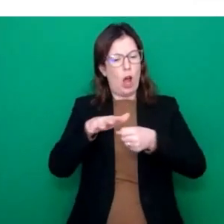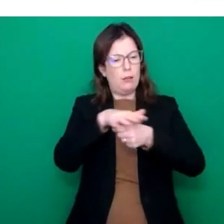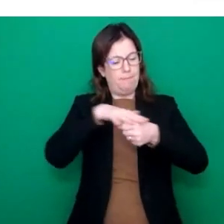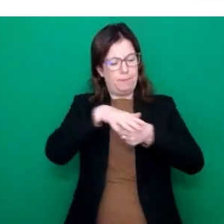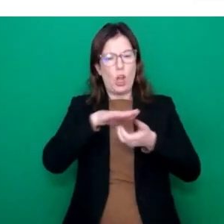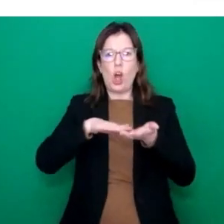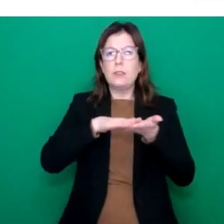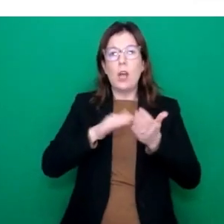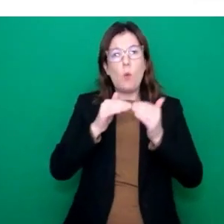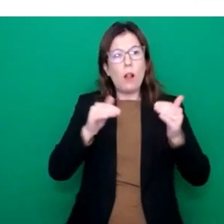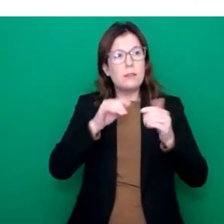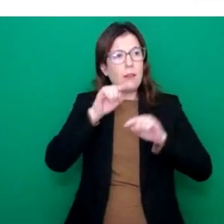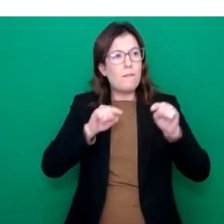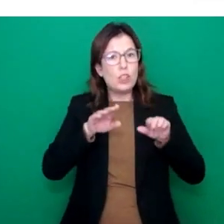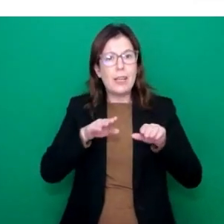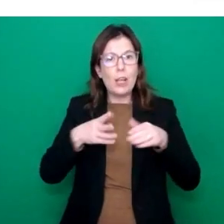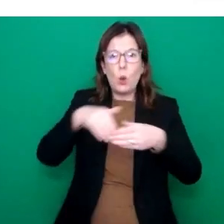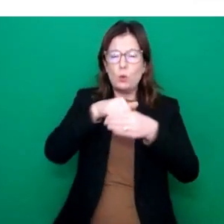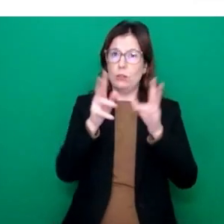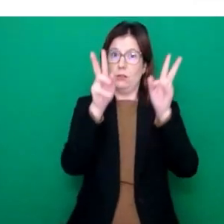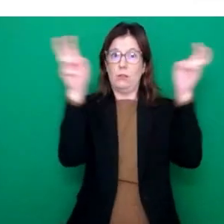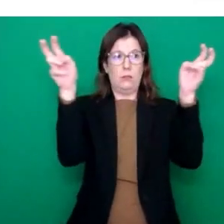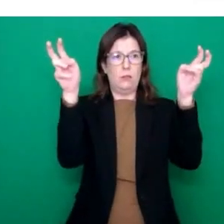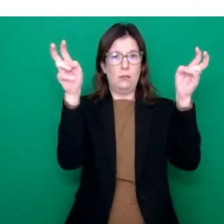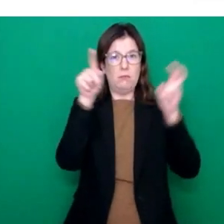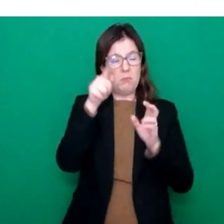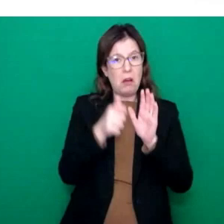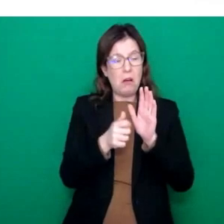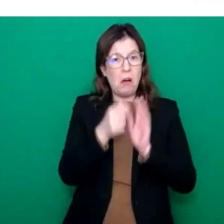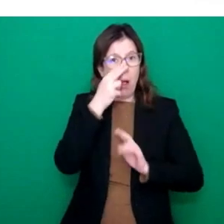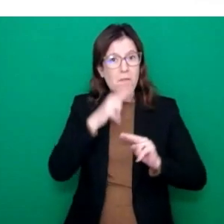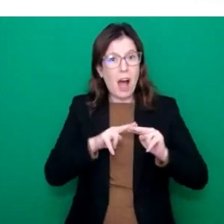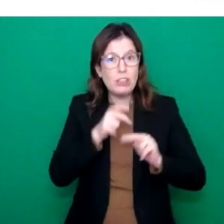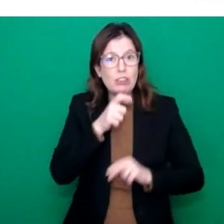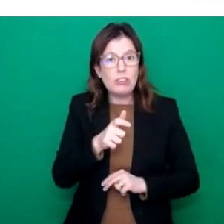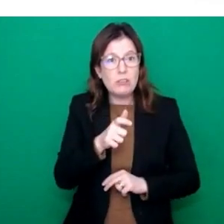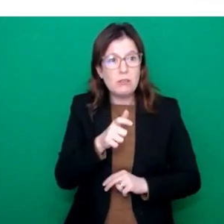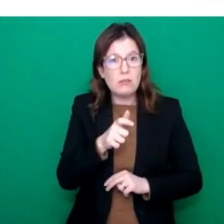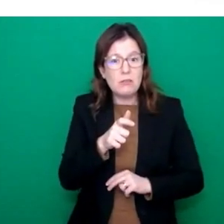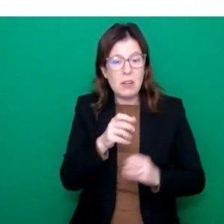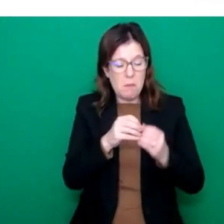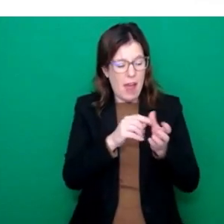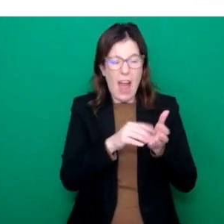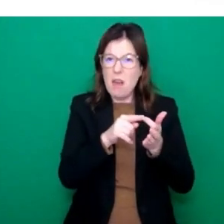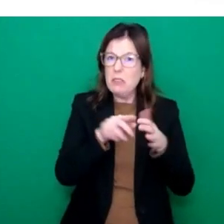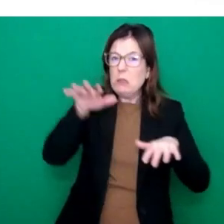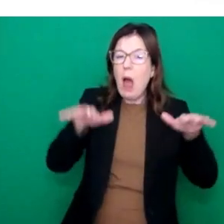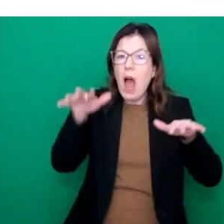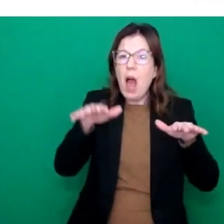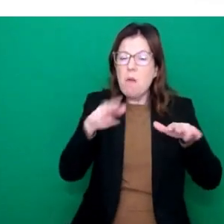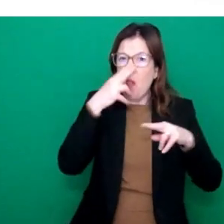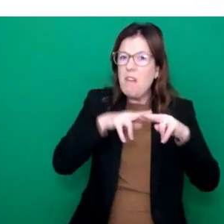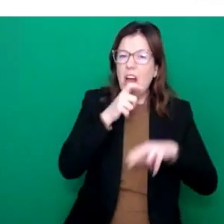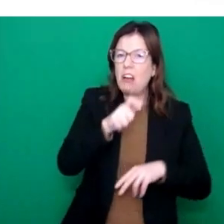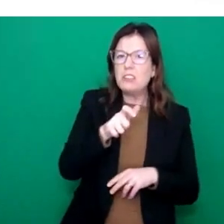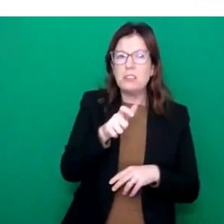Equality, diversity and inclusion as an umbrella term may be an outdated concept, similarly with the term BAME. So the merging of such a broad